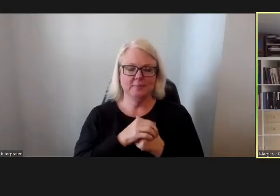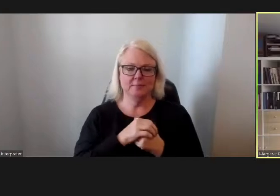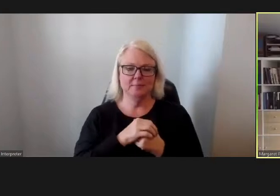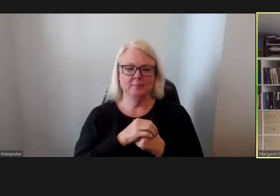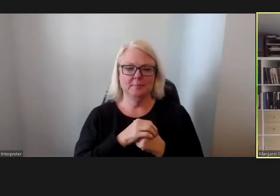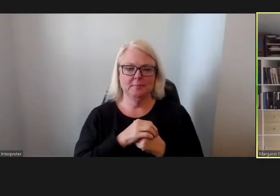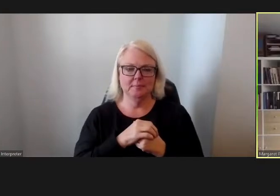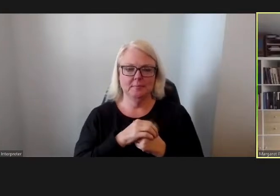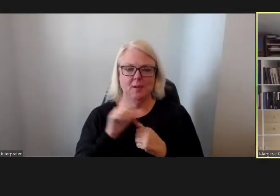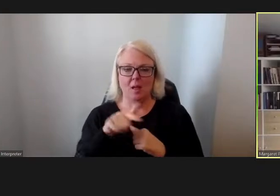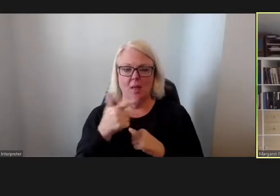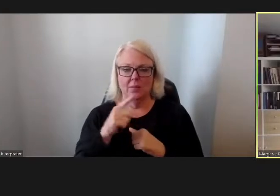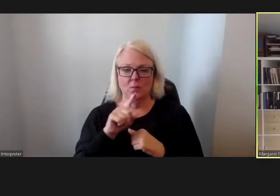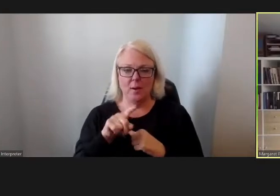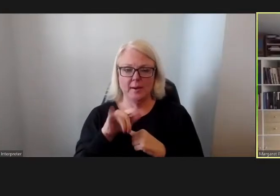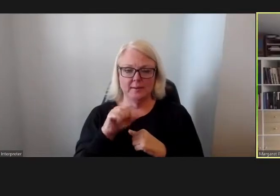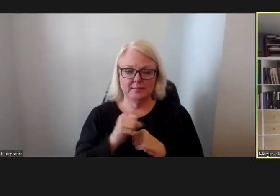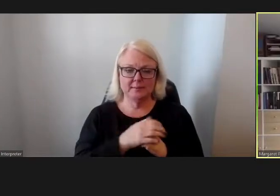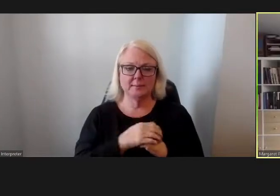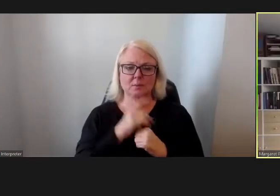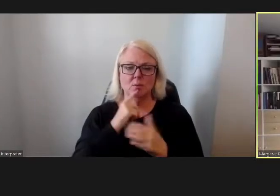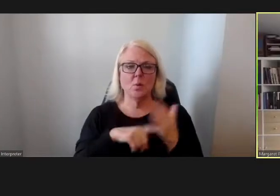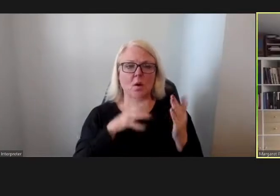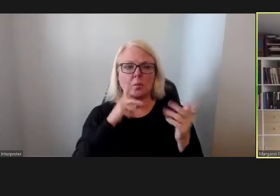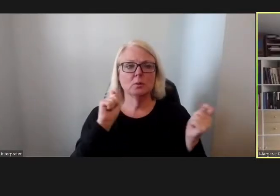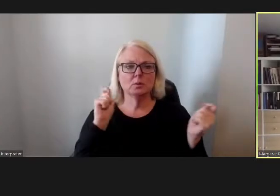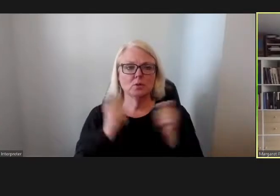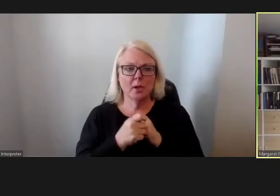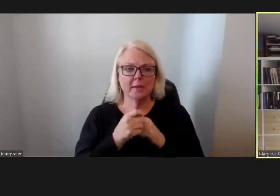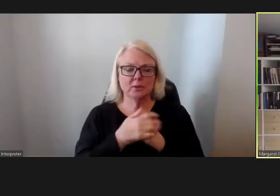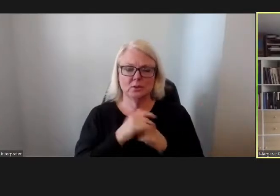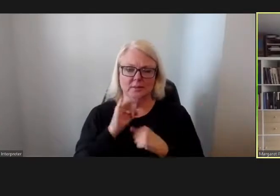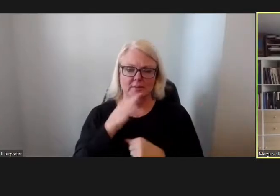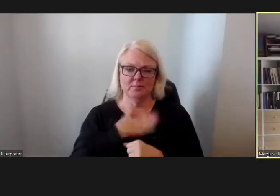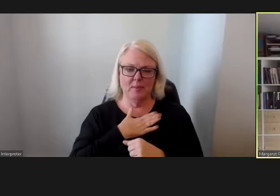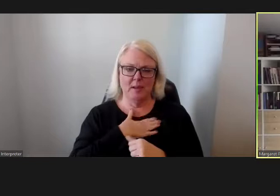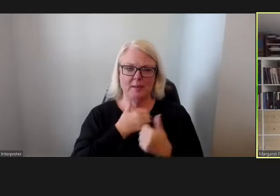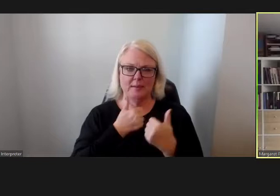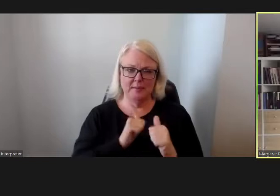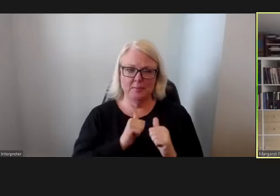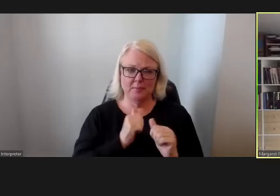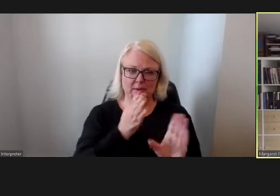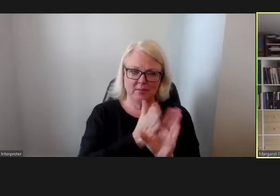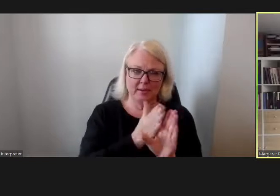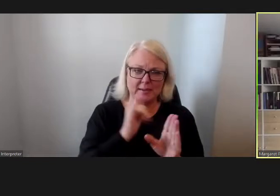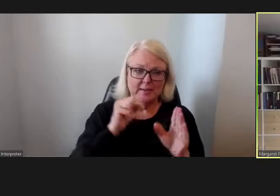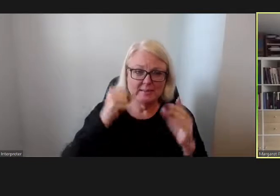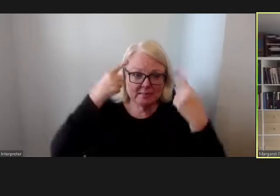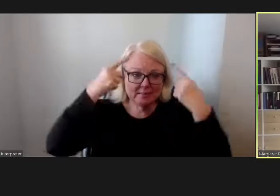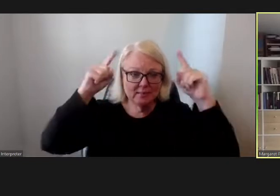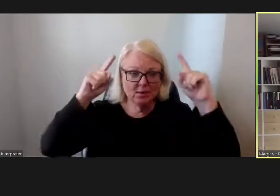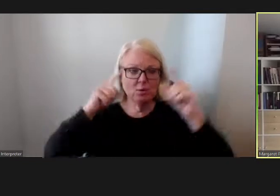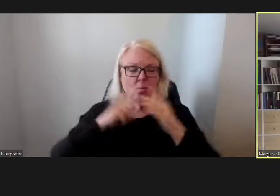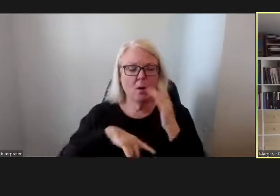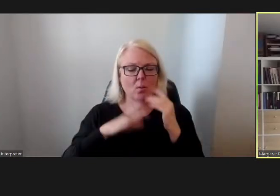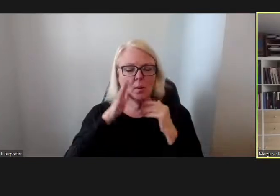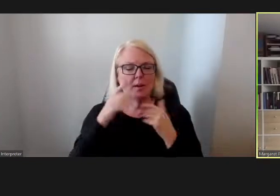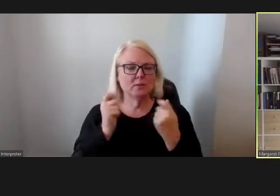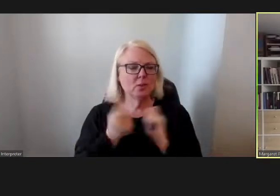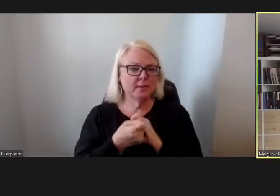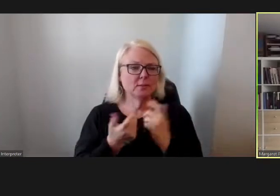And then another question is, what will change if my attempted intervention is successful?